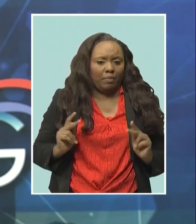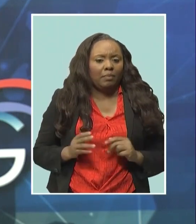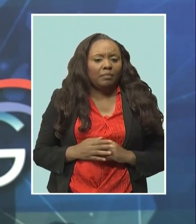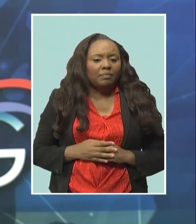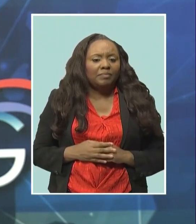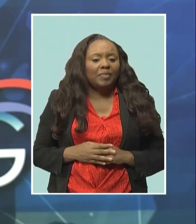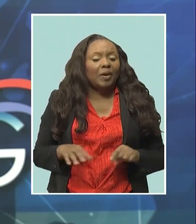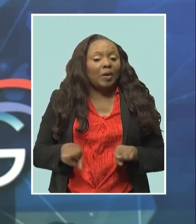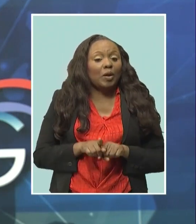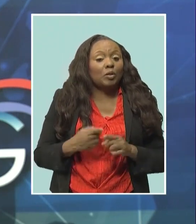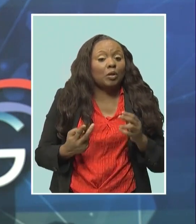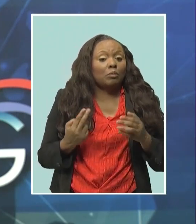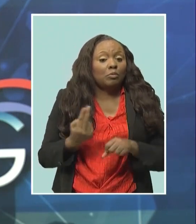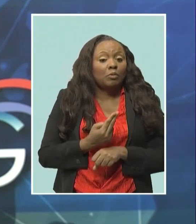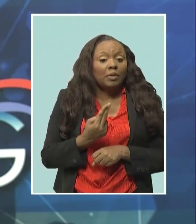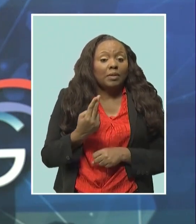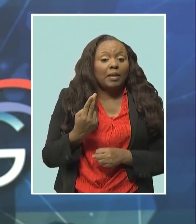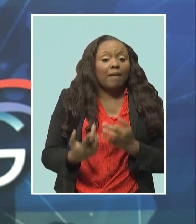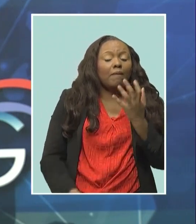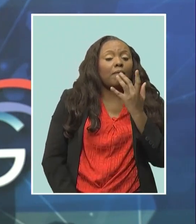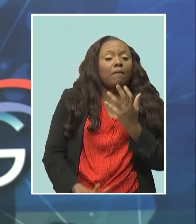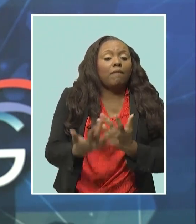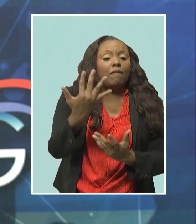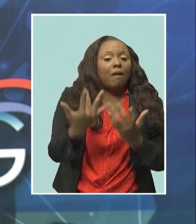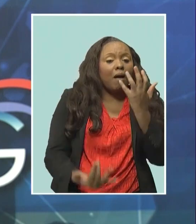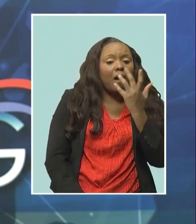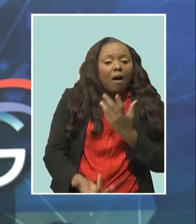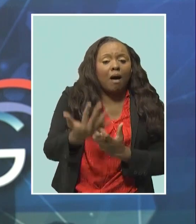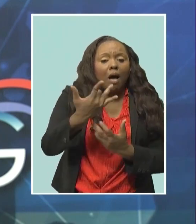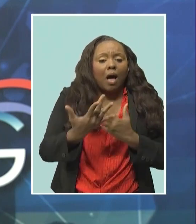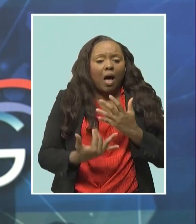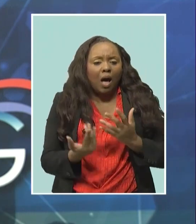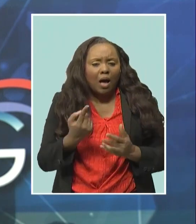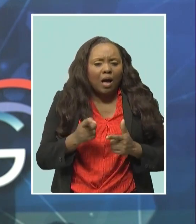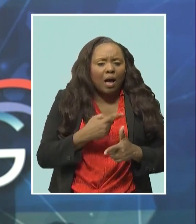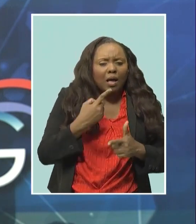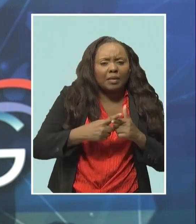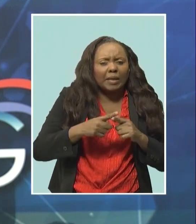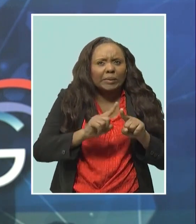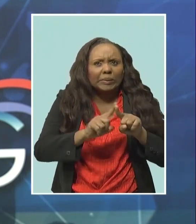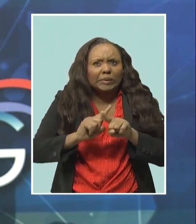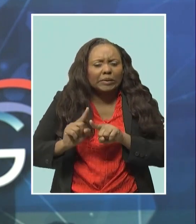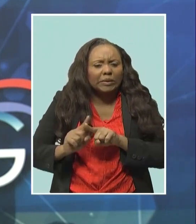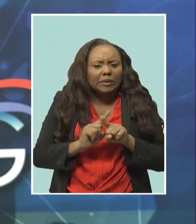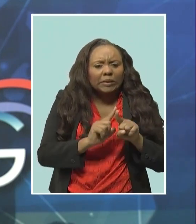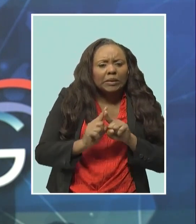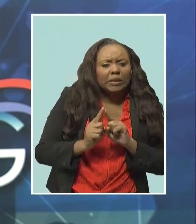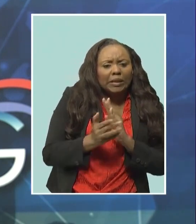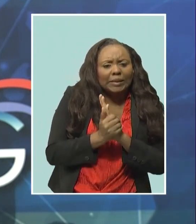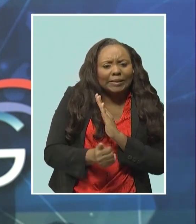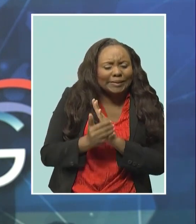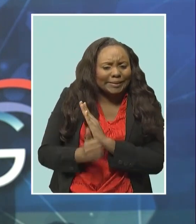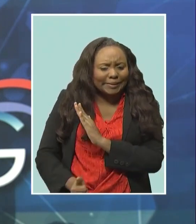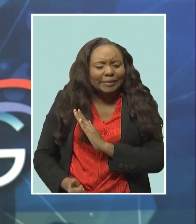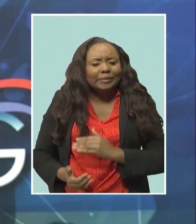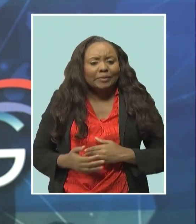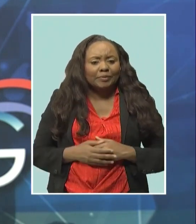performing side saw him undertake some daring acts, including fire eating and balancing items on his